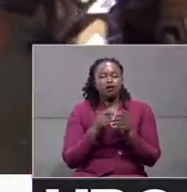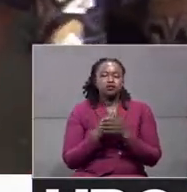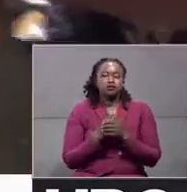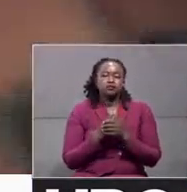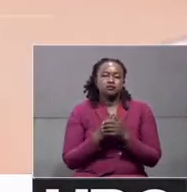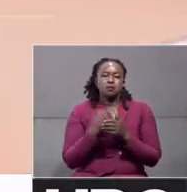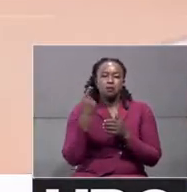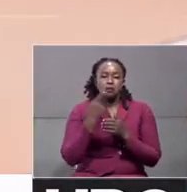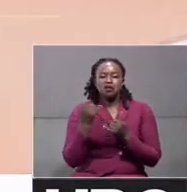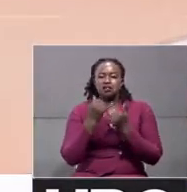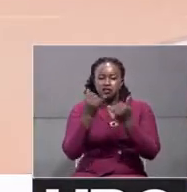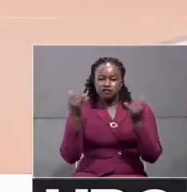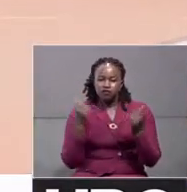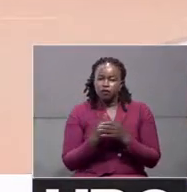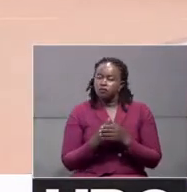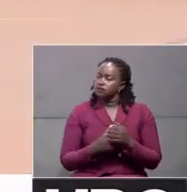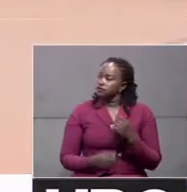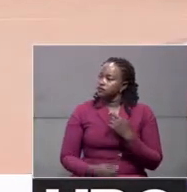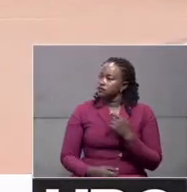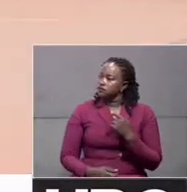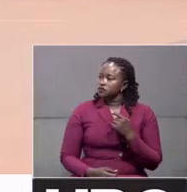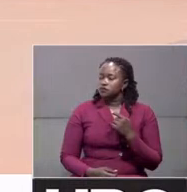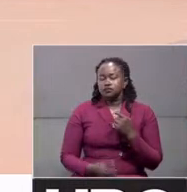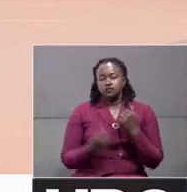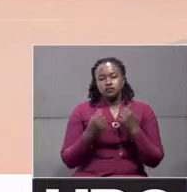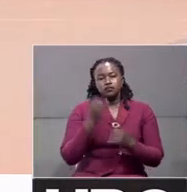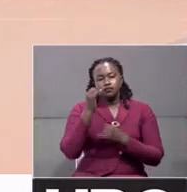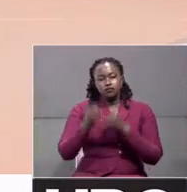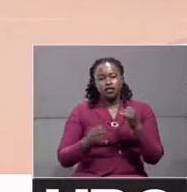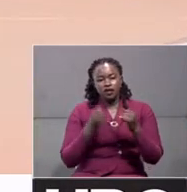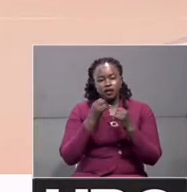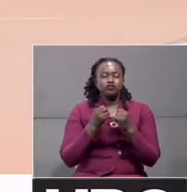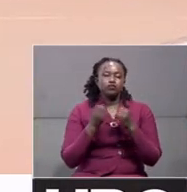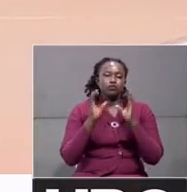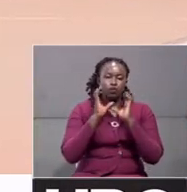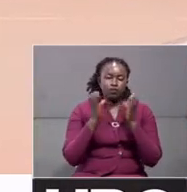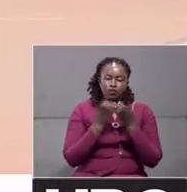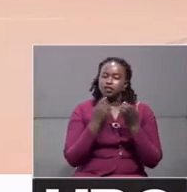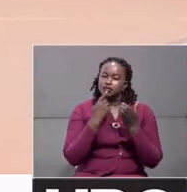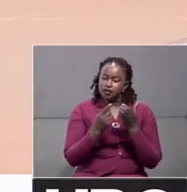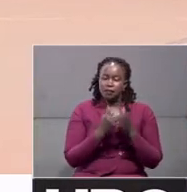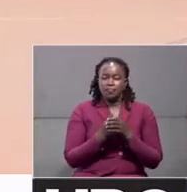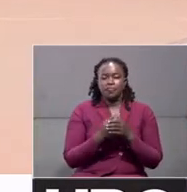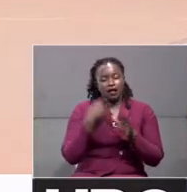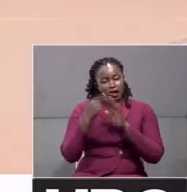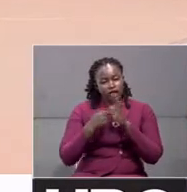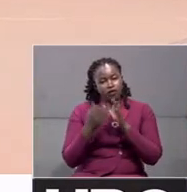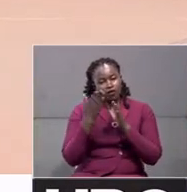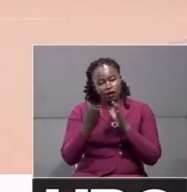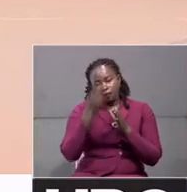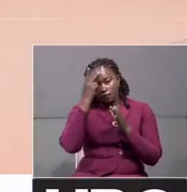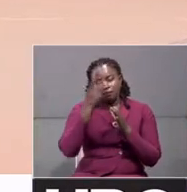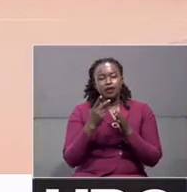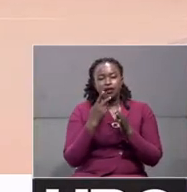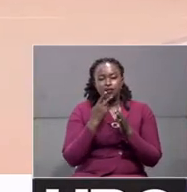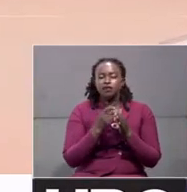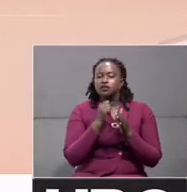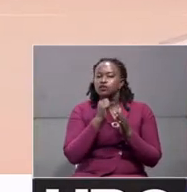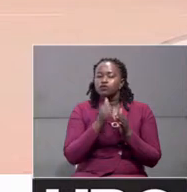just informed. International Court of Justice actually say that in certain circumstances, where it's for the good of the community, parents don't need to